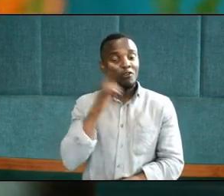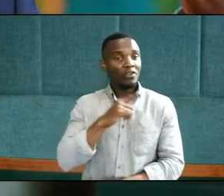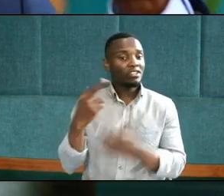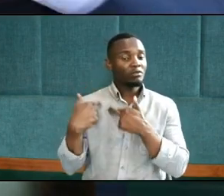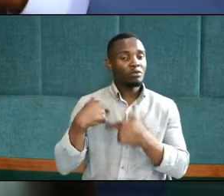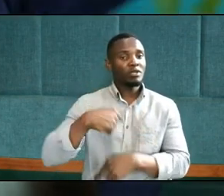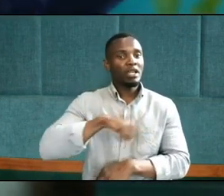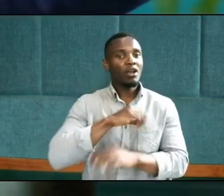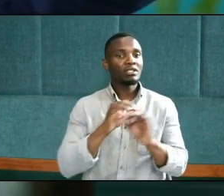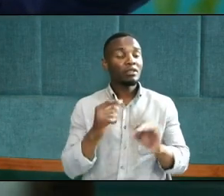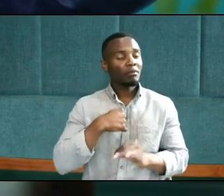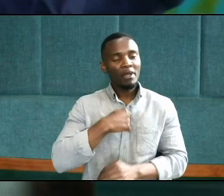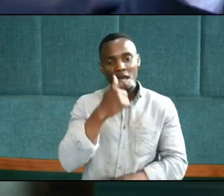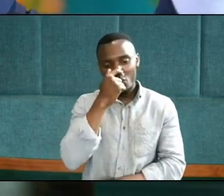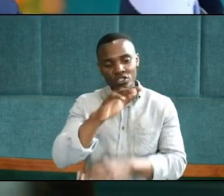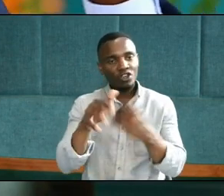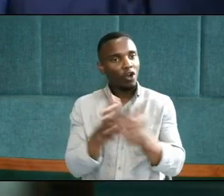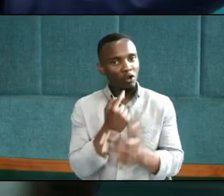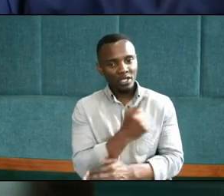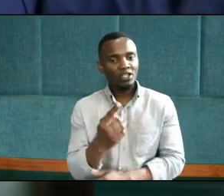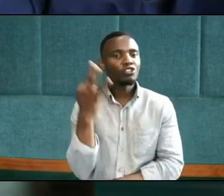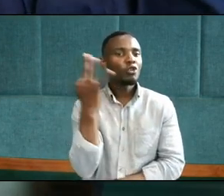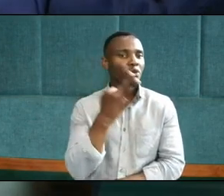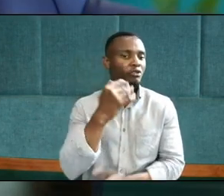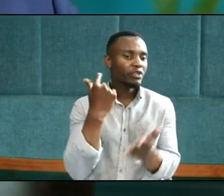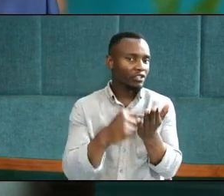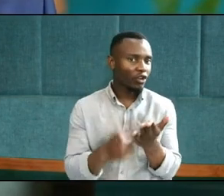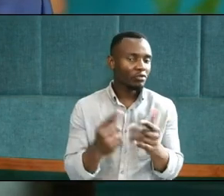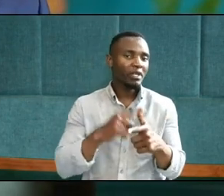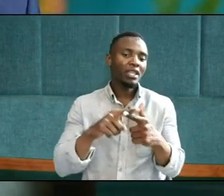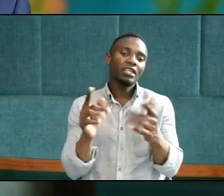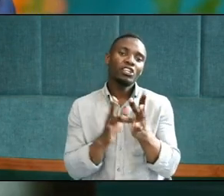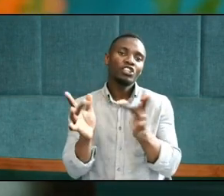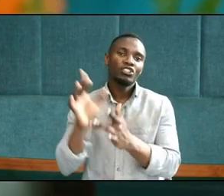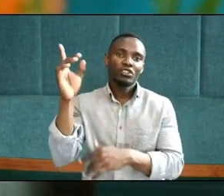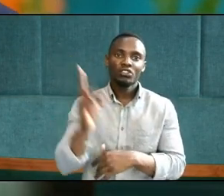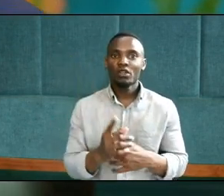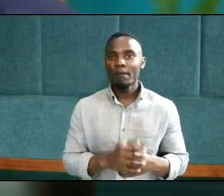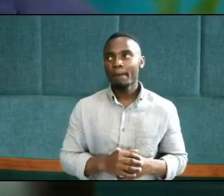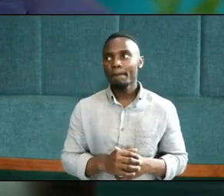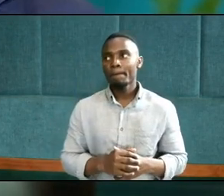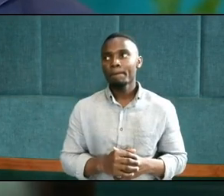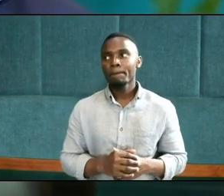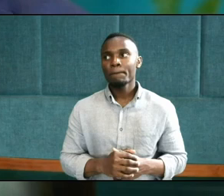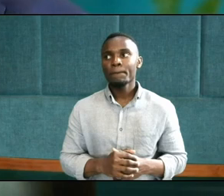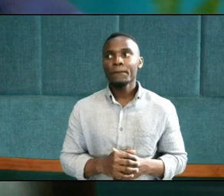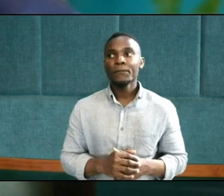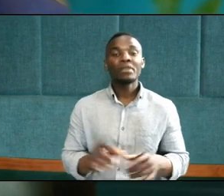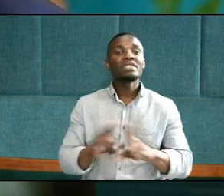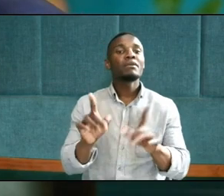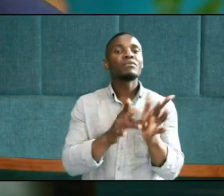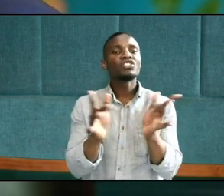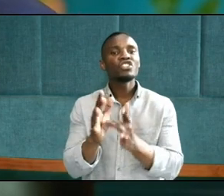could all stand up and take the gospel to everyone. It gets to everyone and Jesus would come. Now, Jesus desires that everyone who